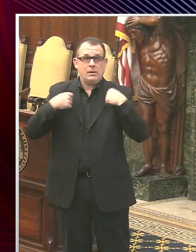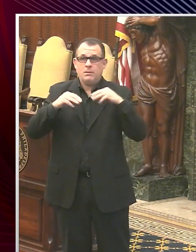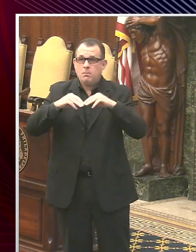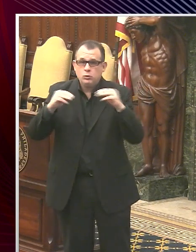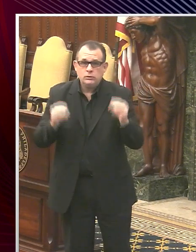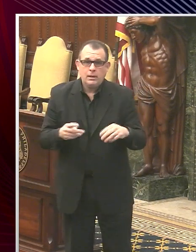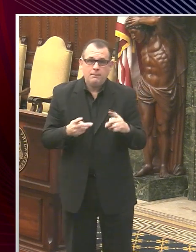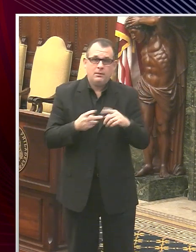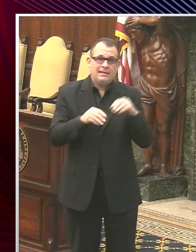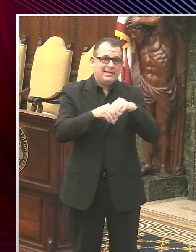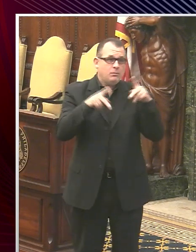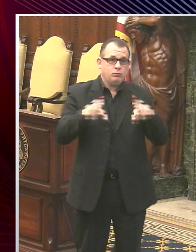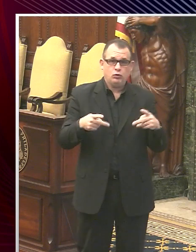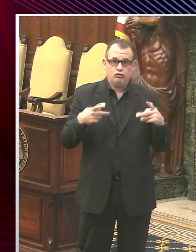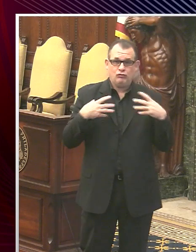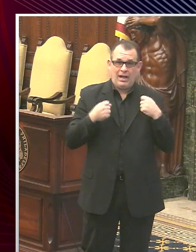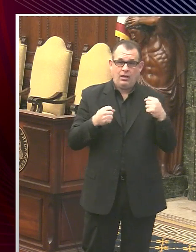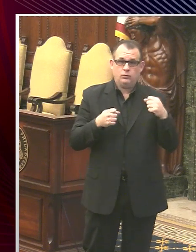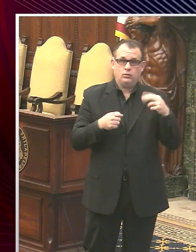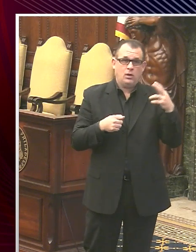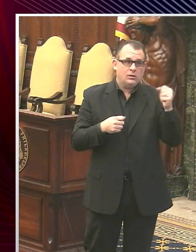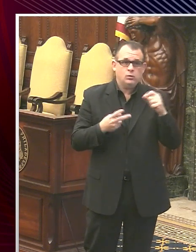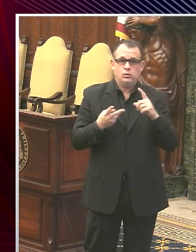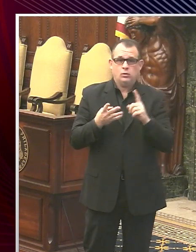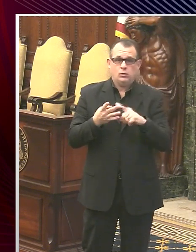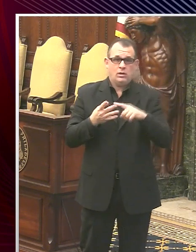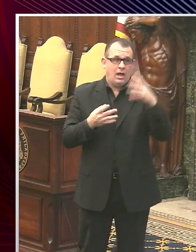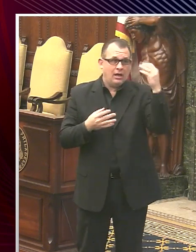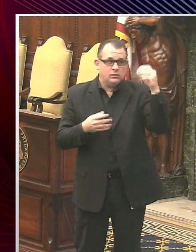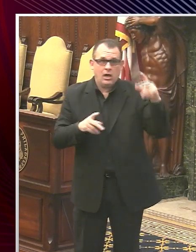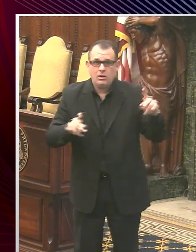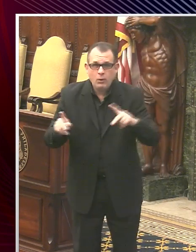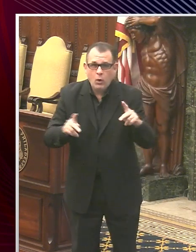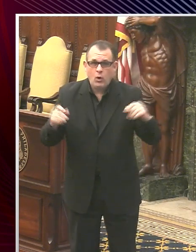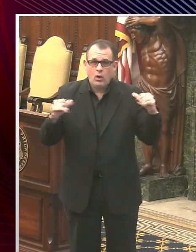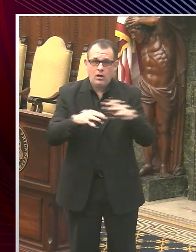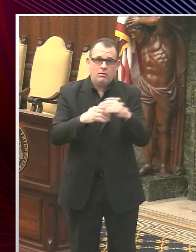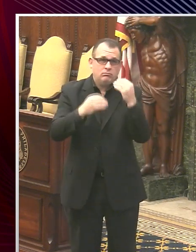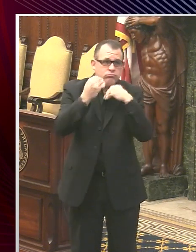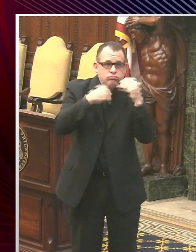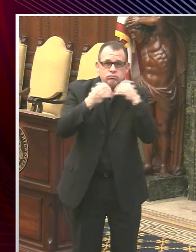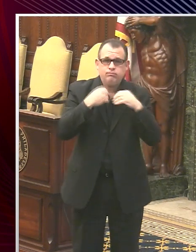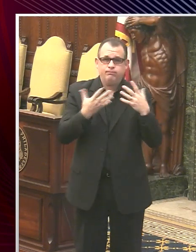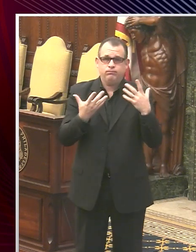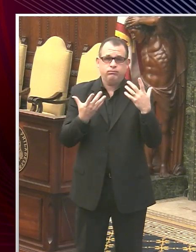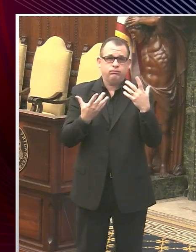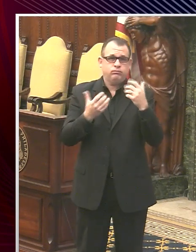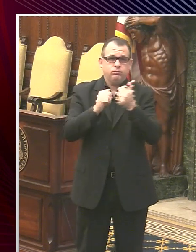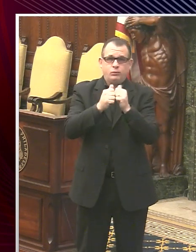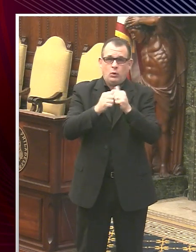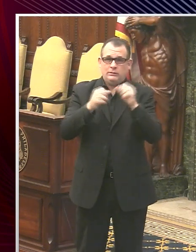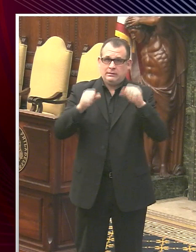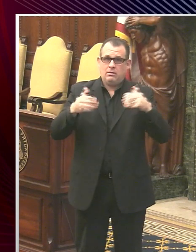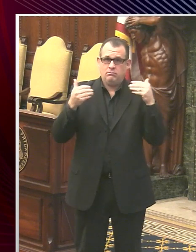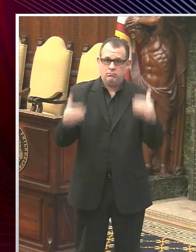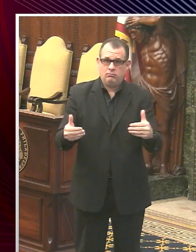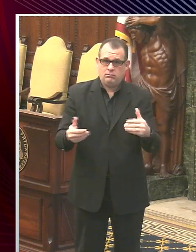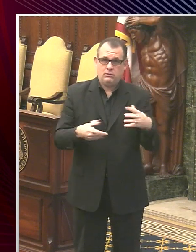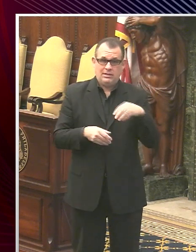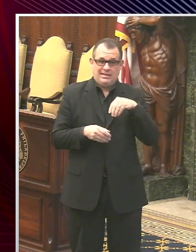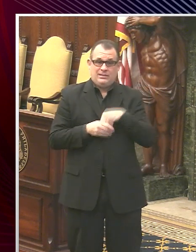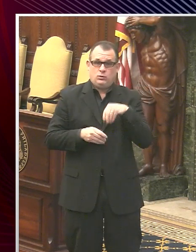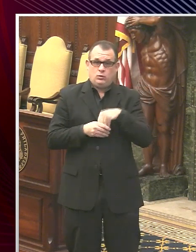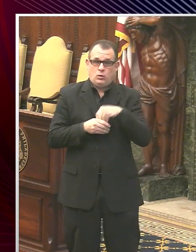learning for high schools, outdoor catered events, and outdoor sports are allowed to resume. Of course, for the indoor activities, masks must be worn at